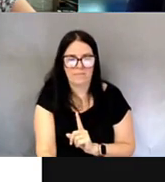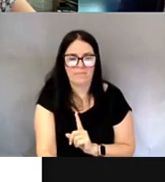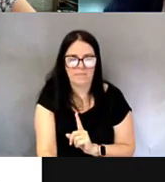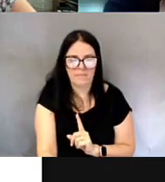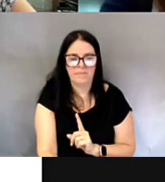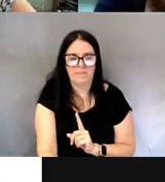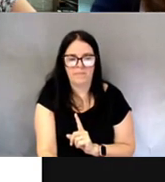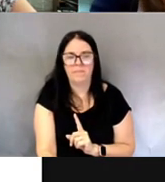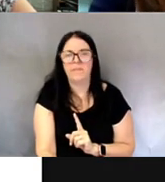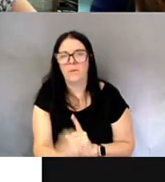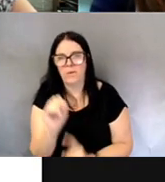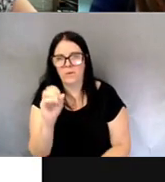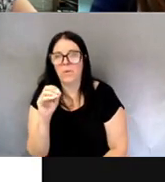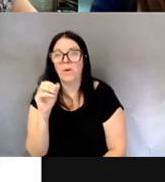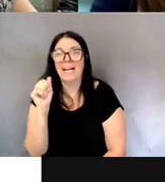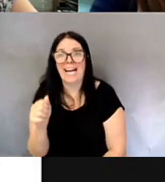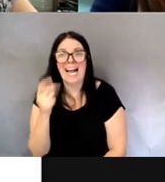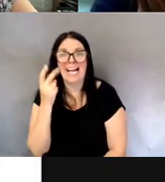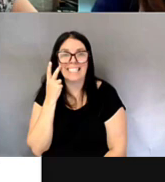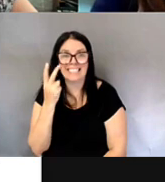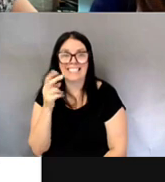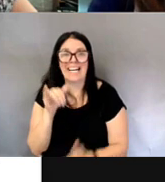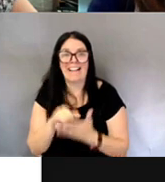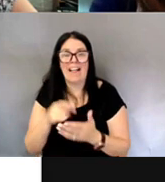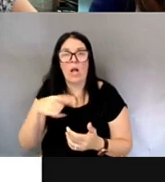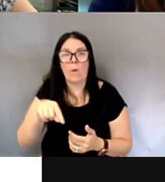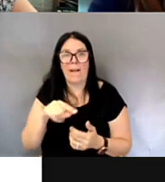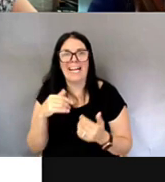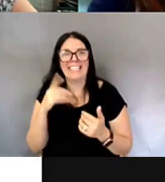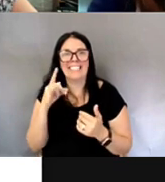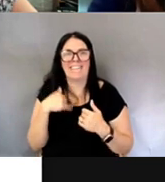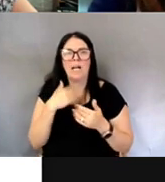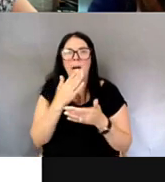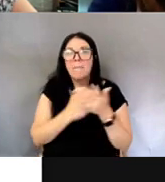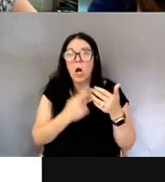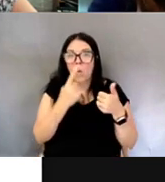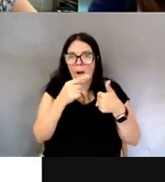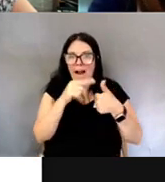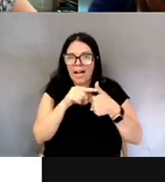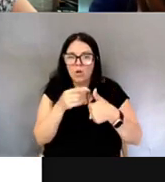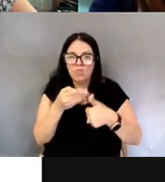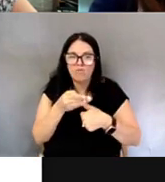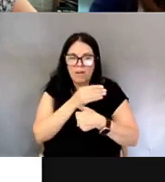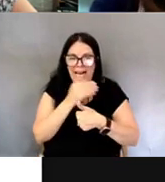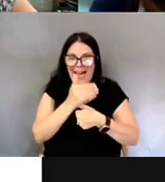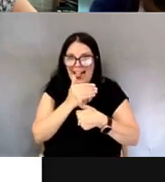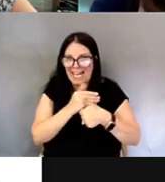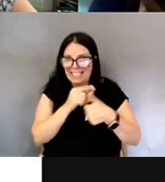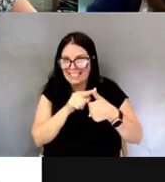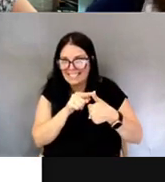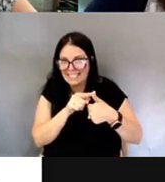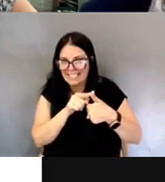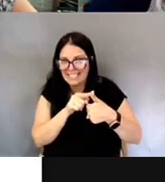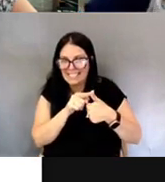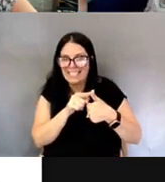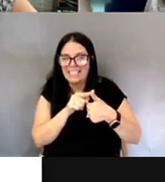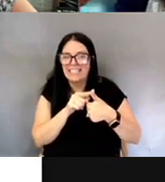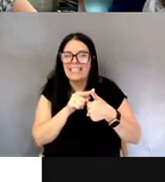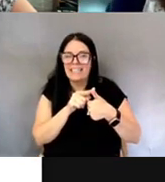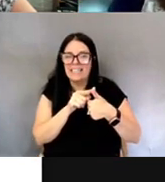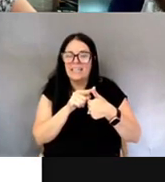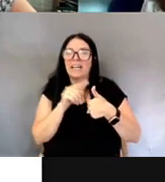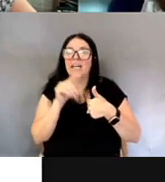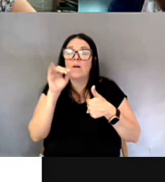you. So you can see that we had part one was pre-lesson stage guiding questions that we came up with. So the